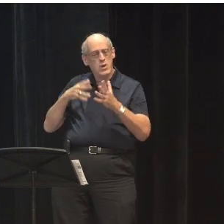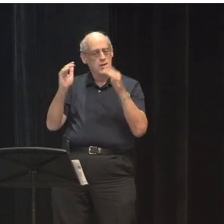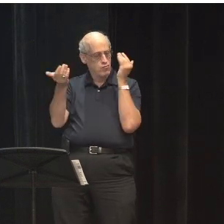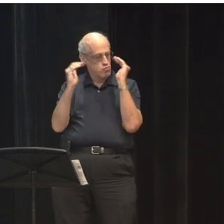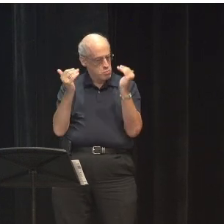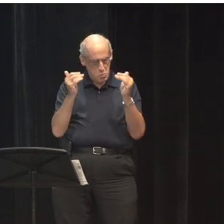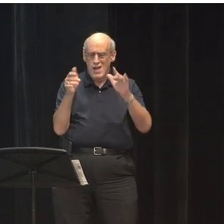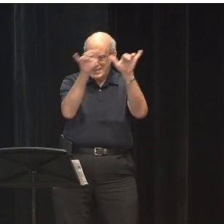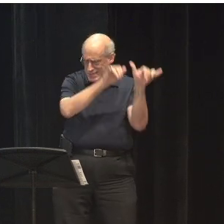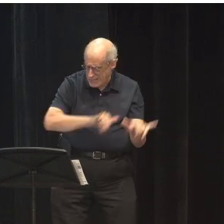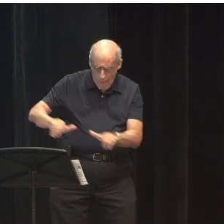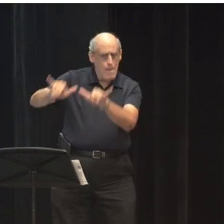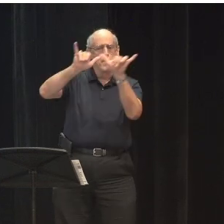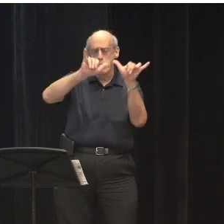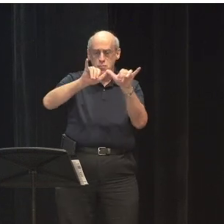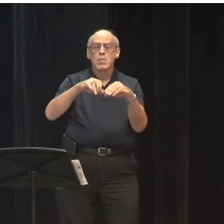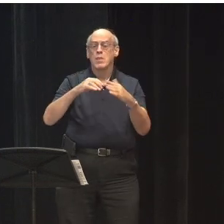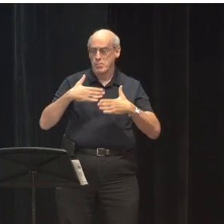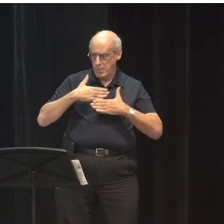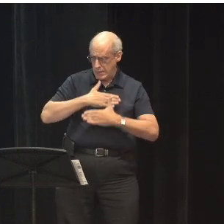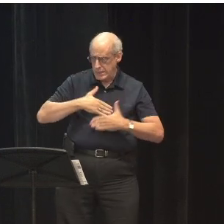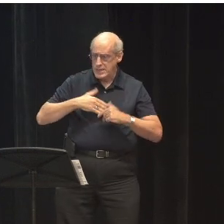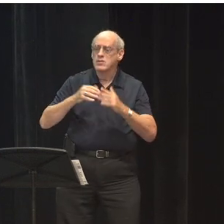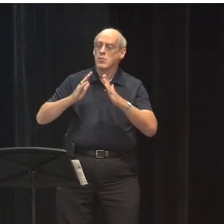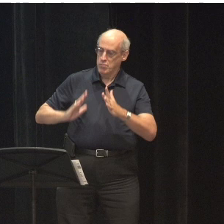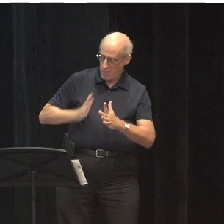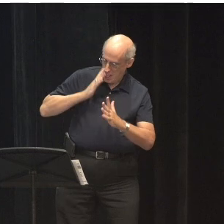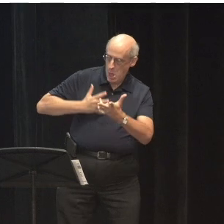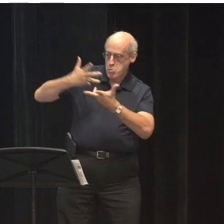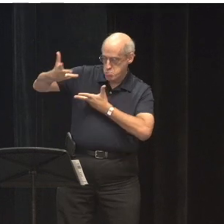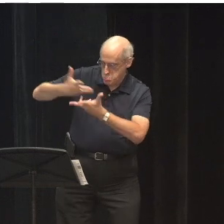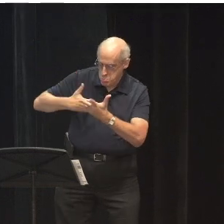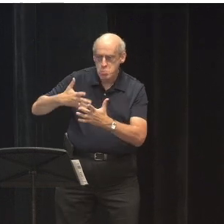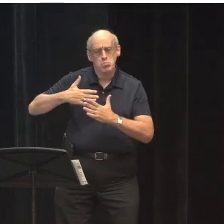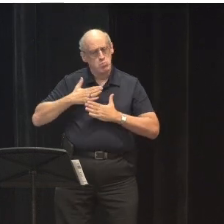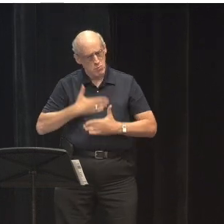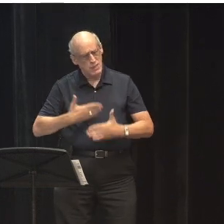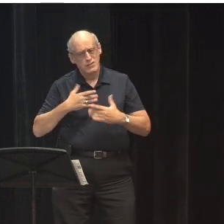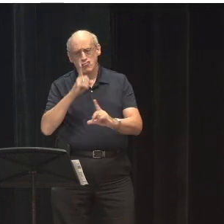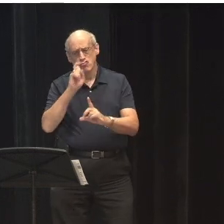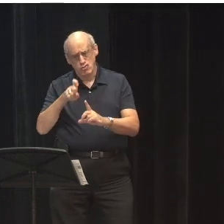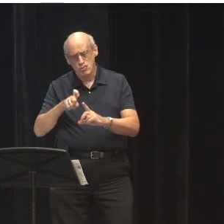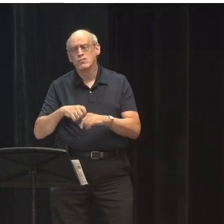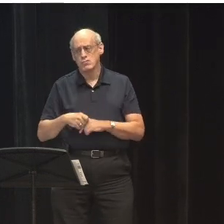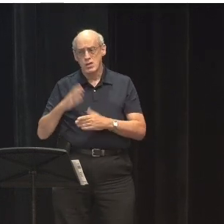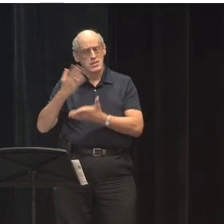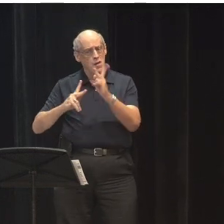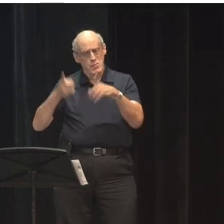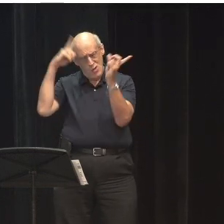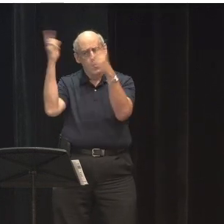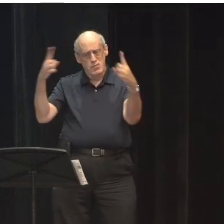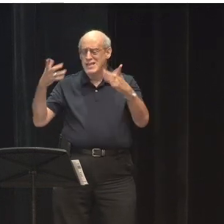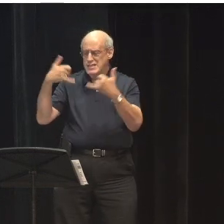equally. Would ask you to be polite to your neighbors and other community members who you may or may not